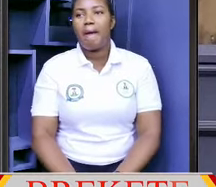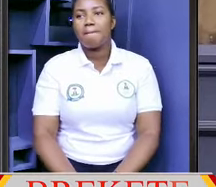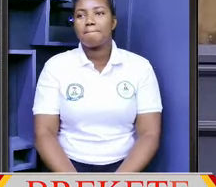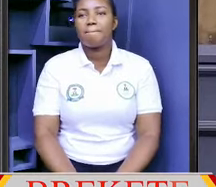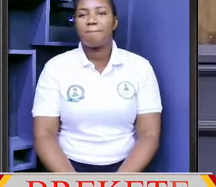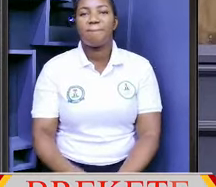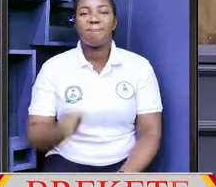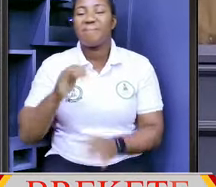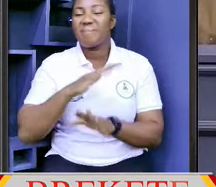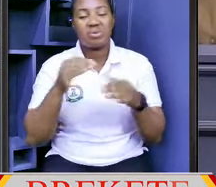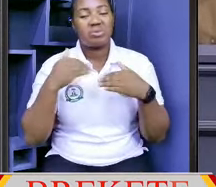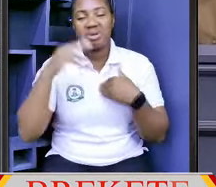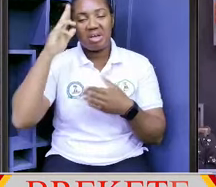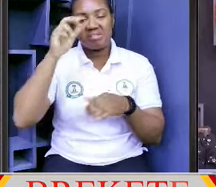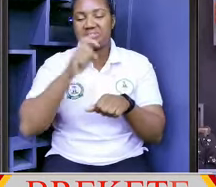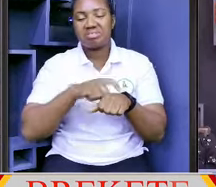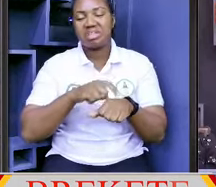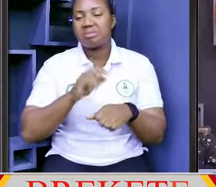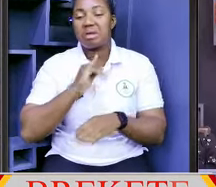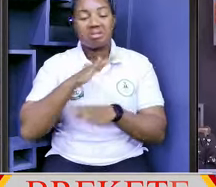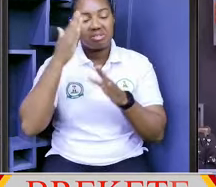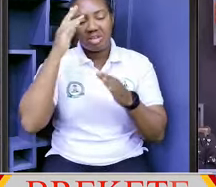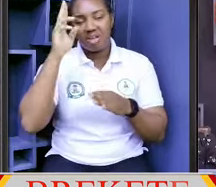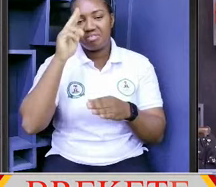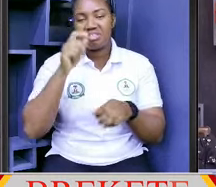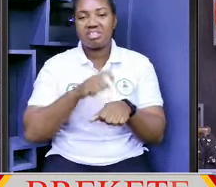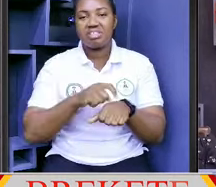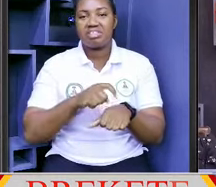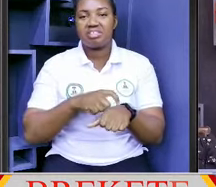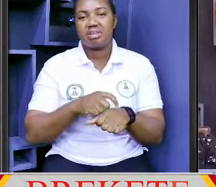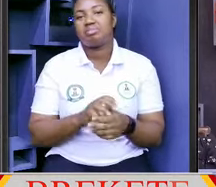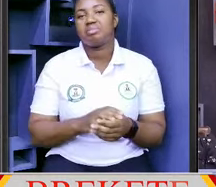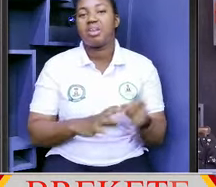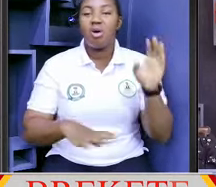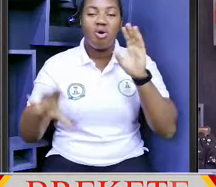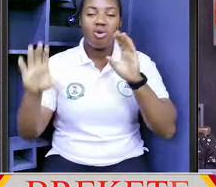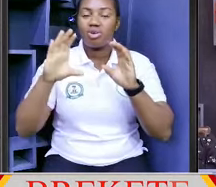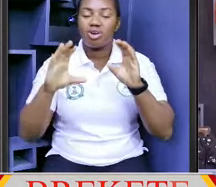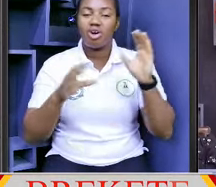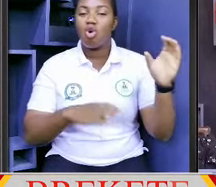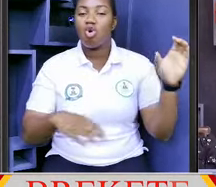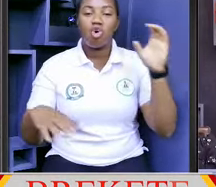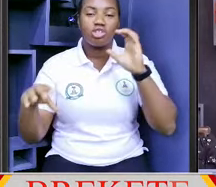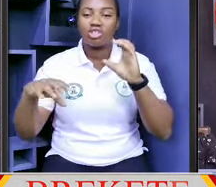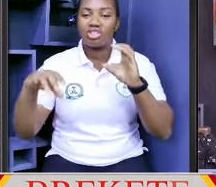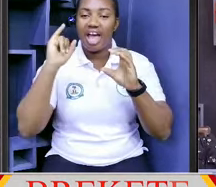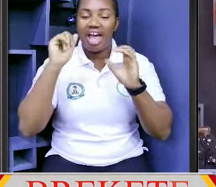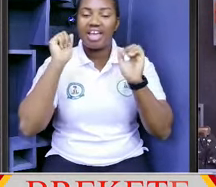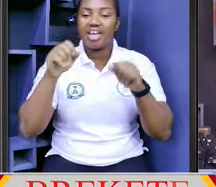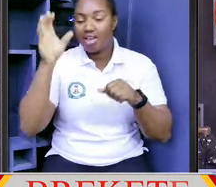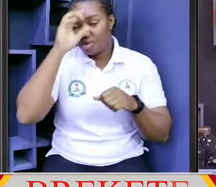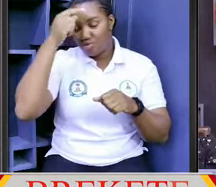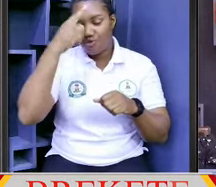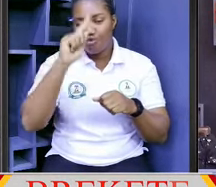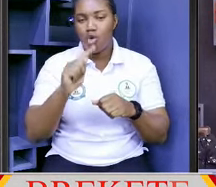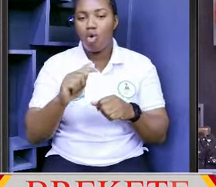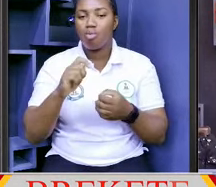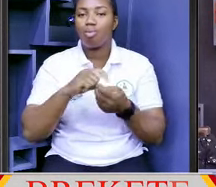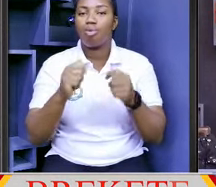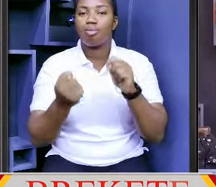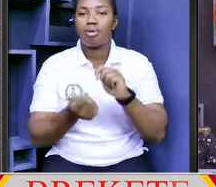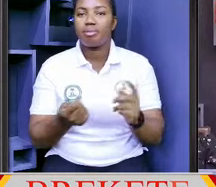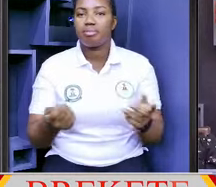I not get in time. I not get in time. Because I can look for trouble. Sorry, ordinary president. You're a troubling man. As you just remind